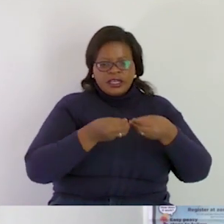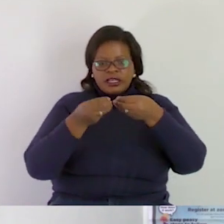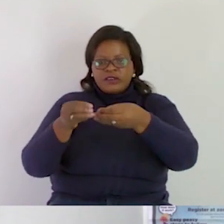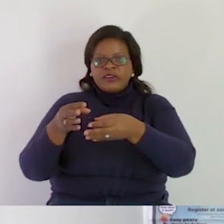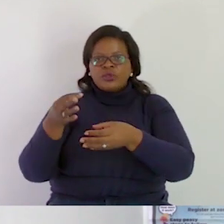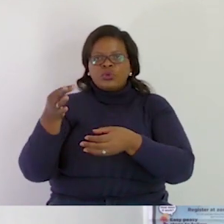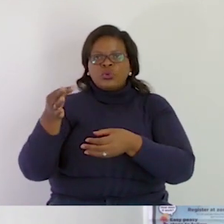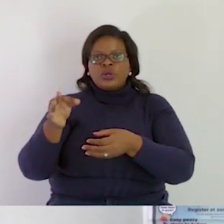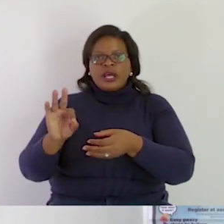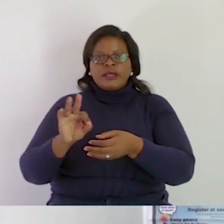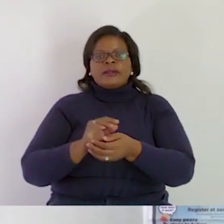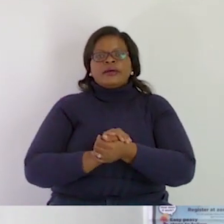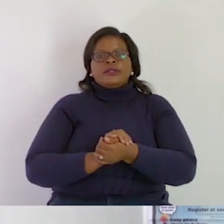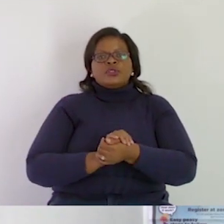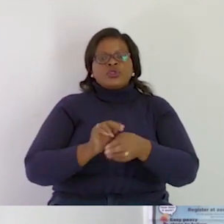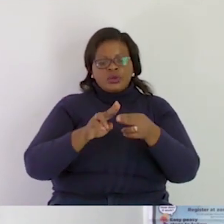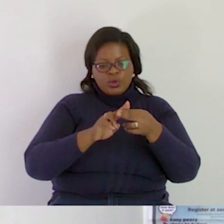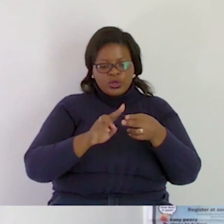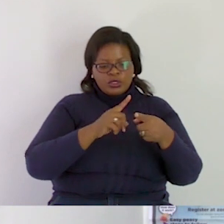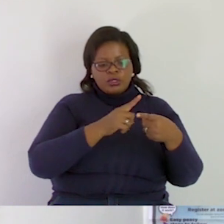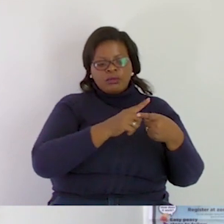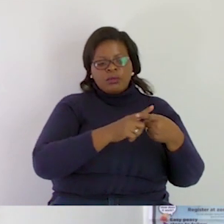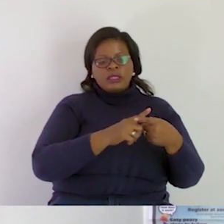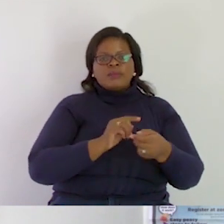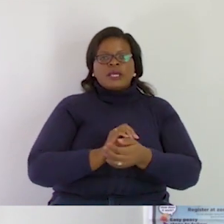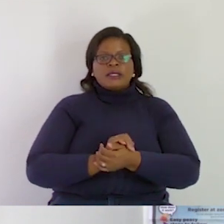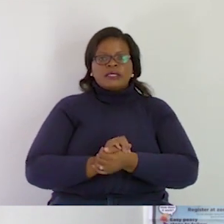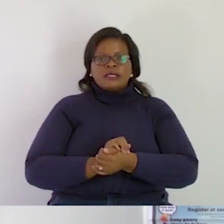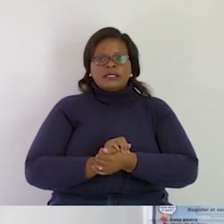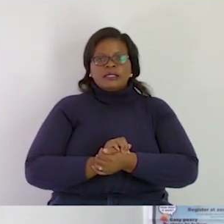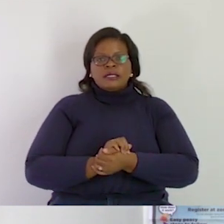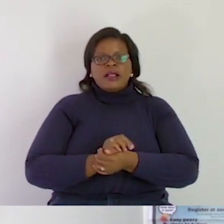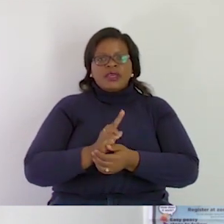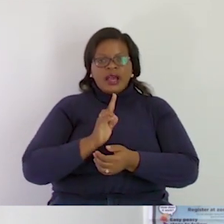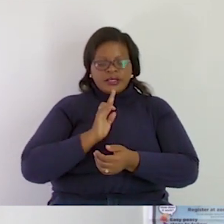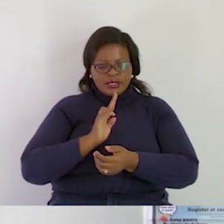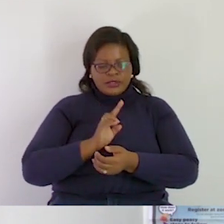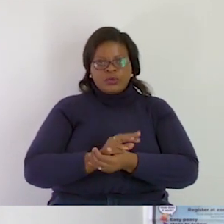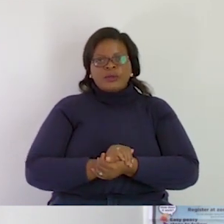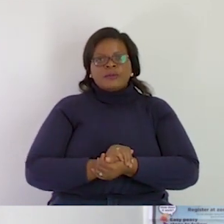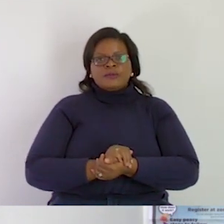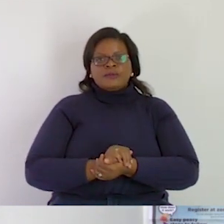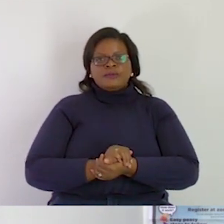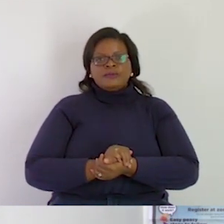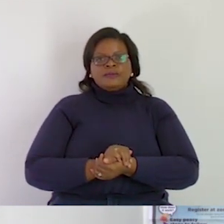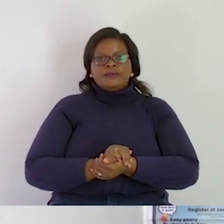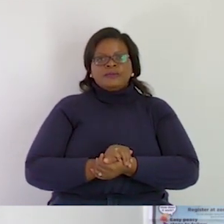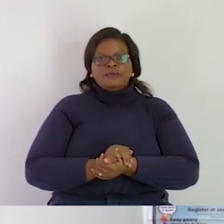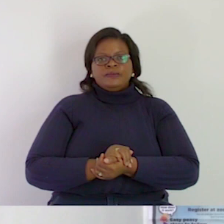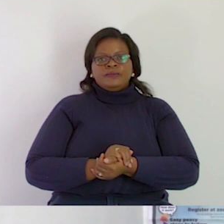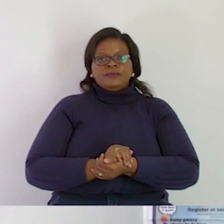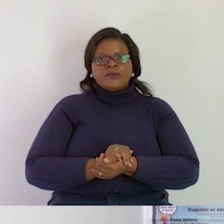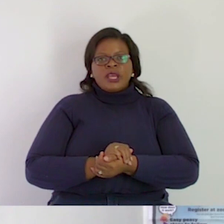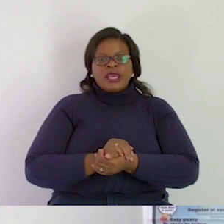10, 6 times 9. Therefore, we must get our answer. My answer here, my